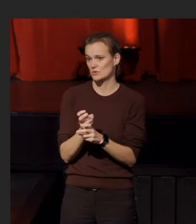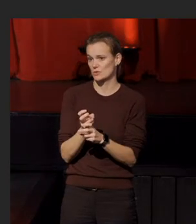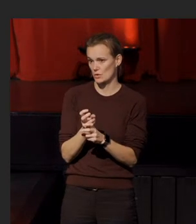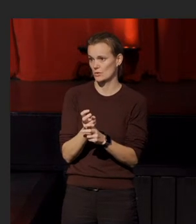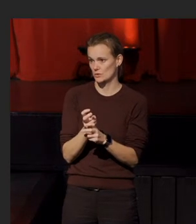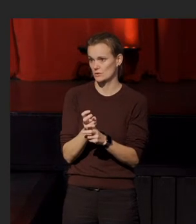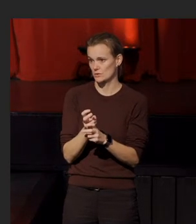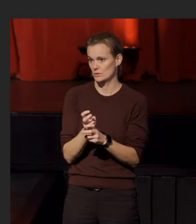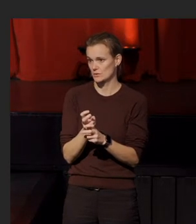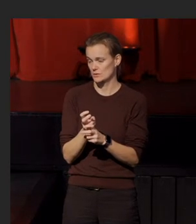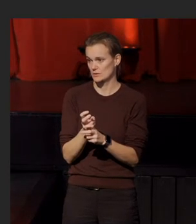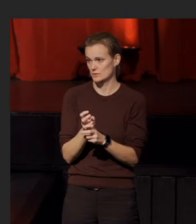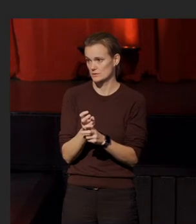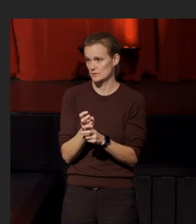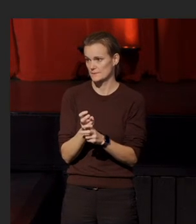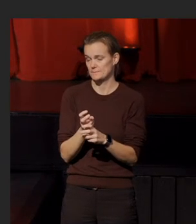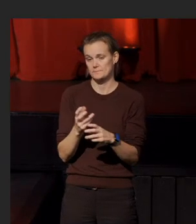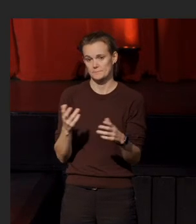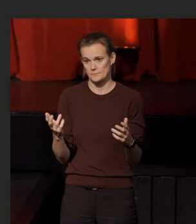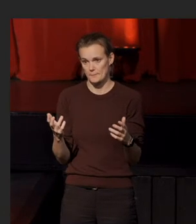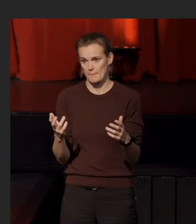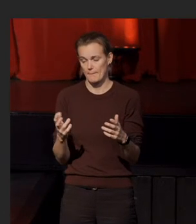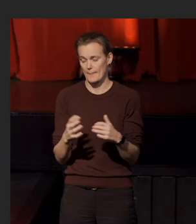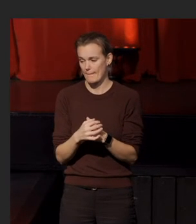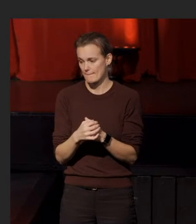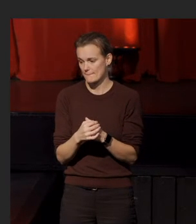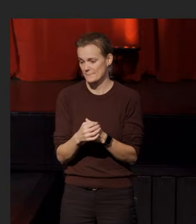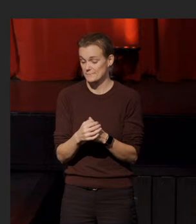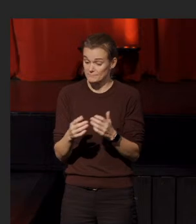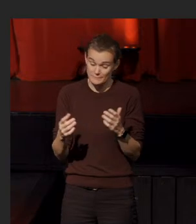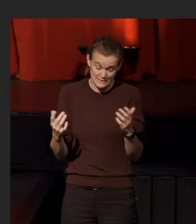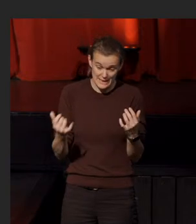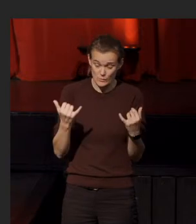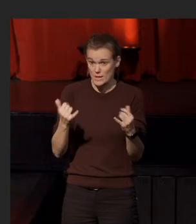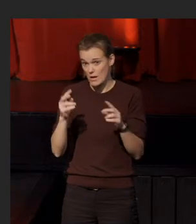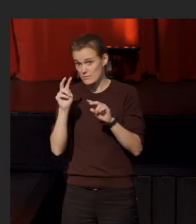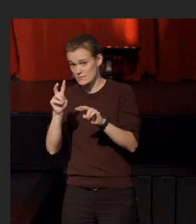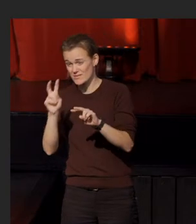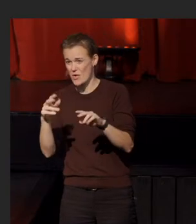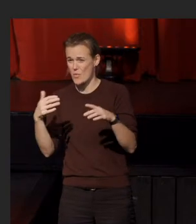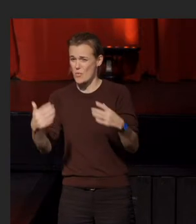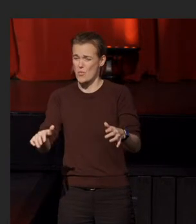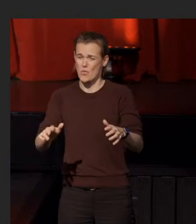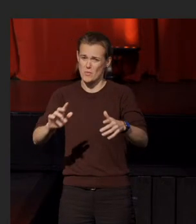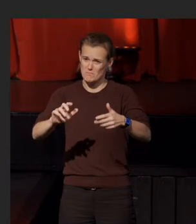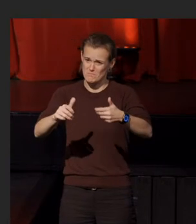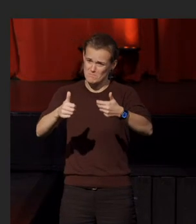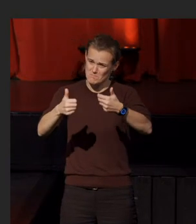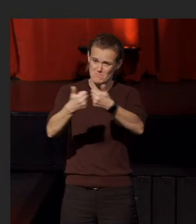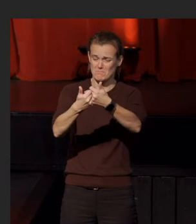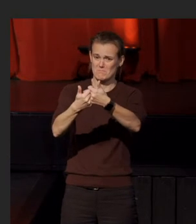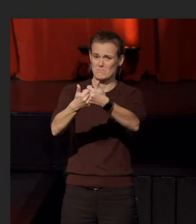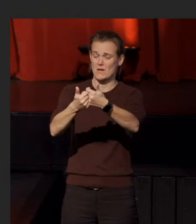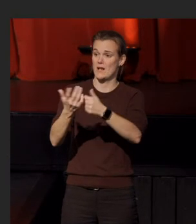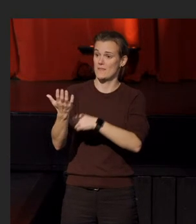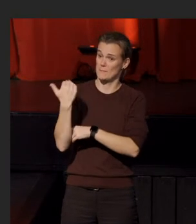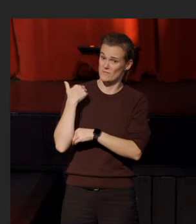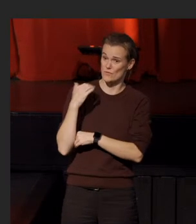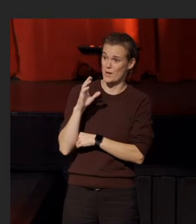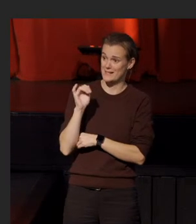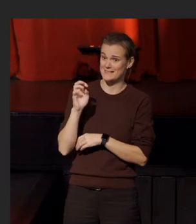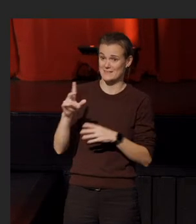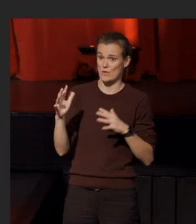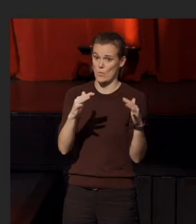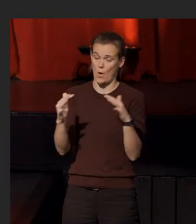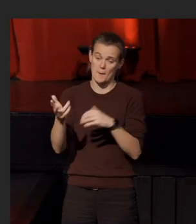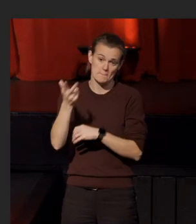country together as we navigate some of the most difficult times that the nation has faced since the Civil War. With that, I look forward to